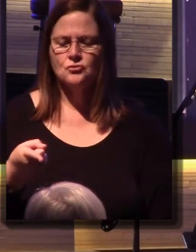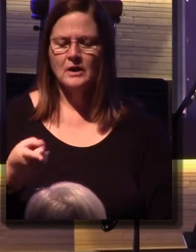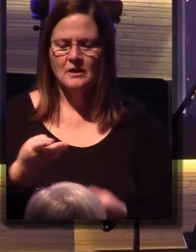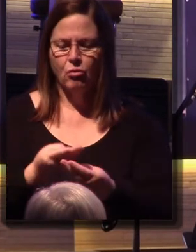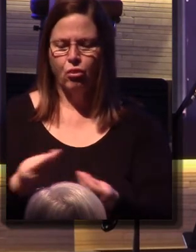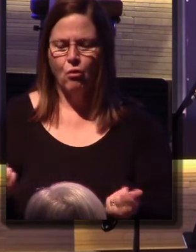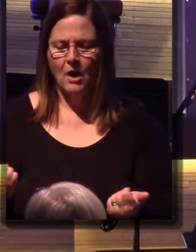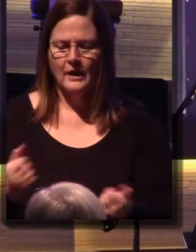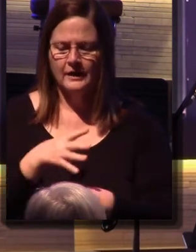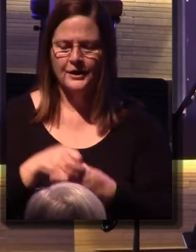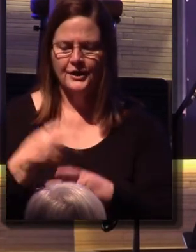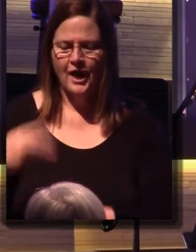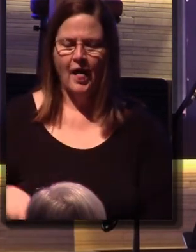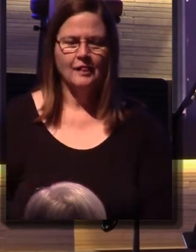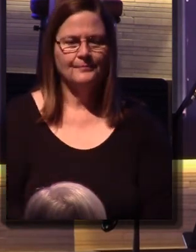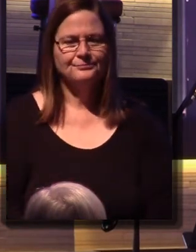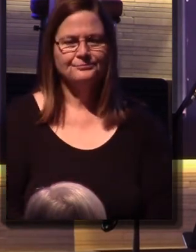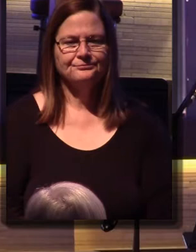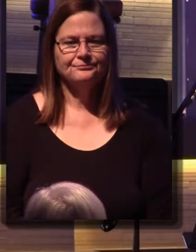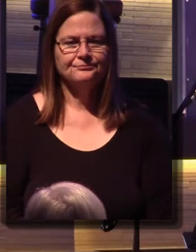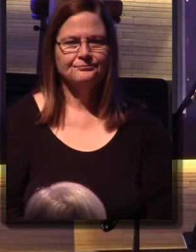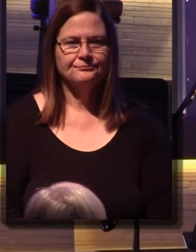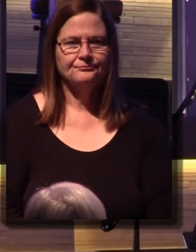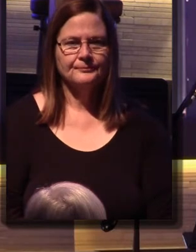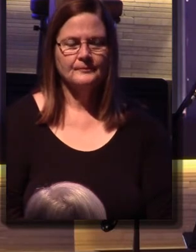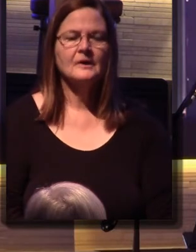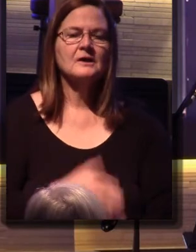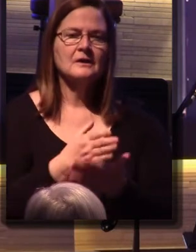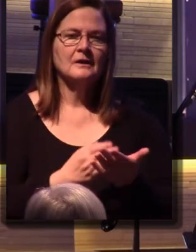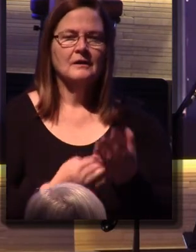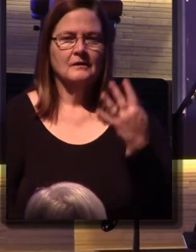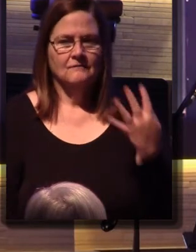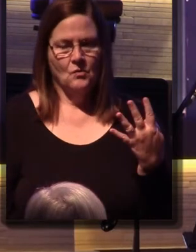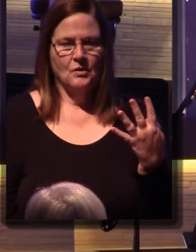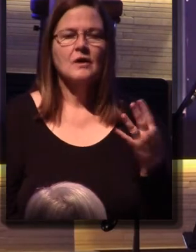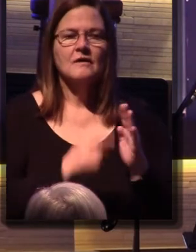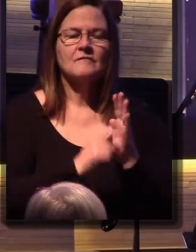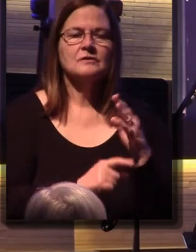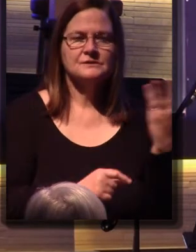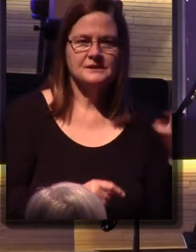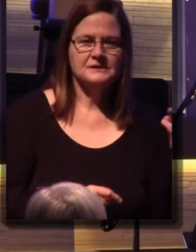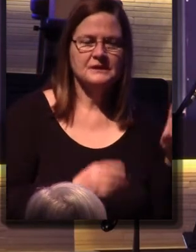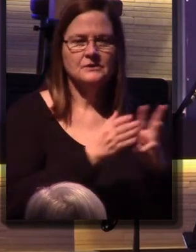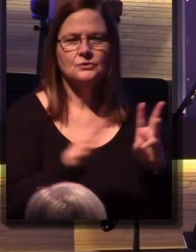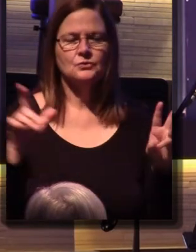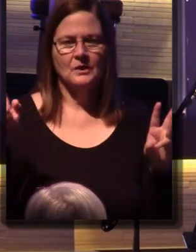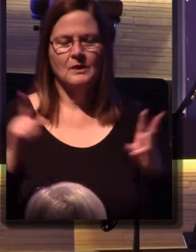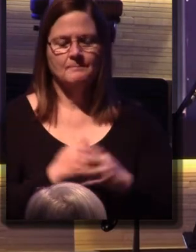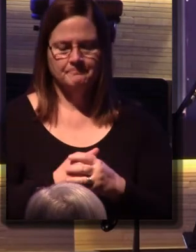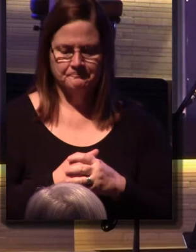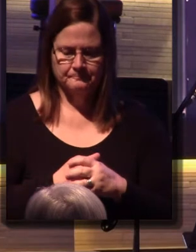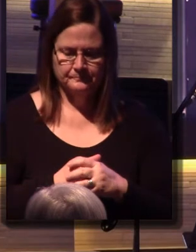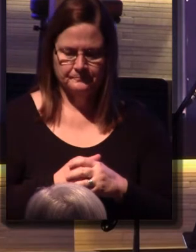up rotting in hell. That's the basic picture. And then section 4 is verses 16